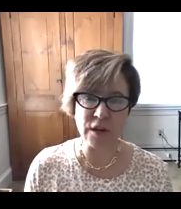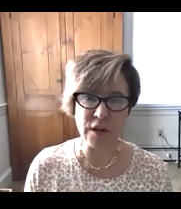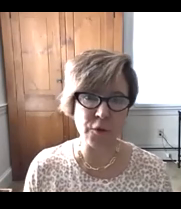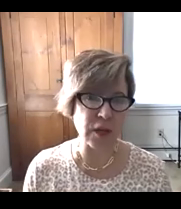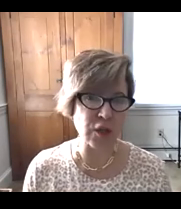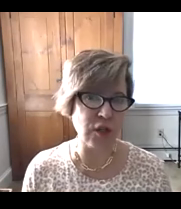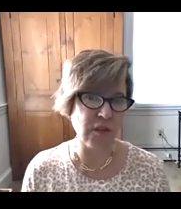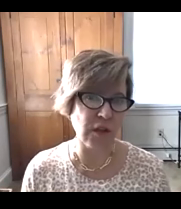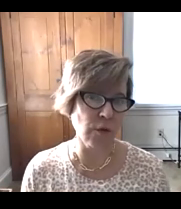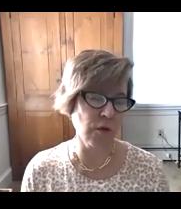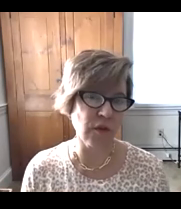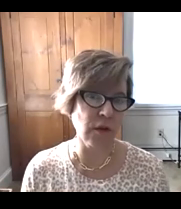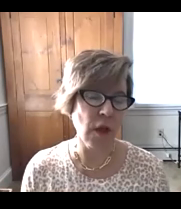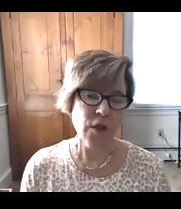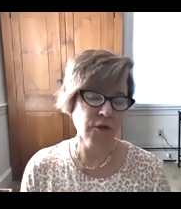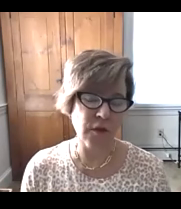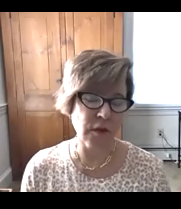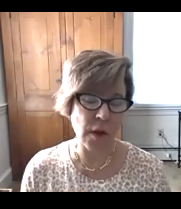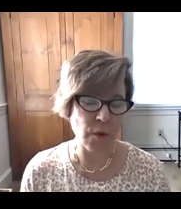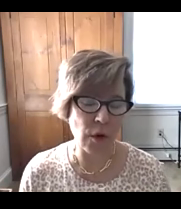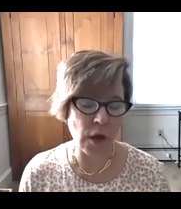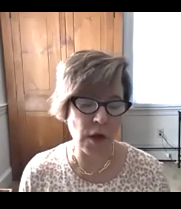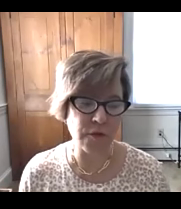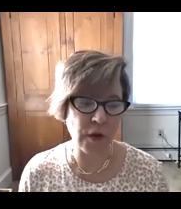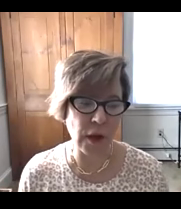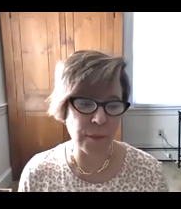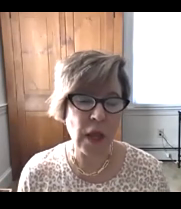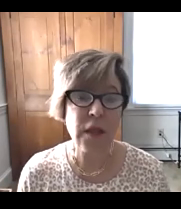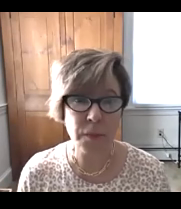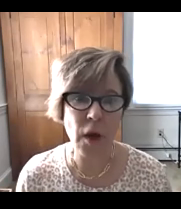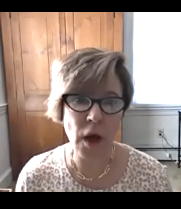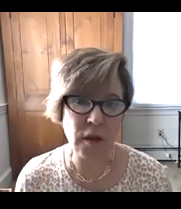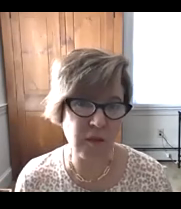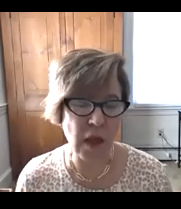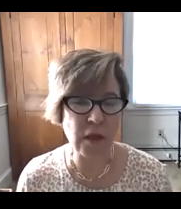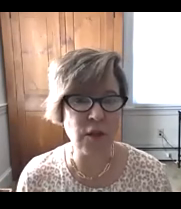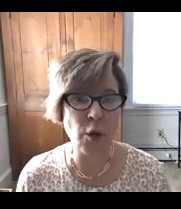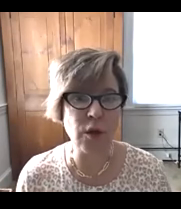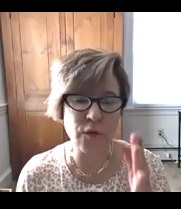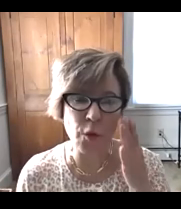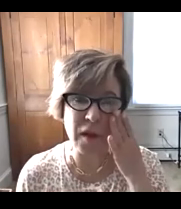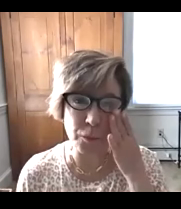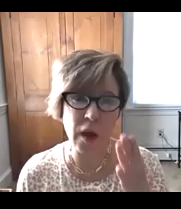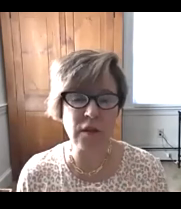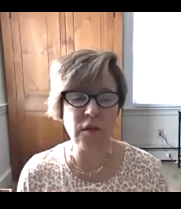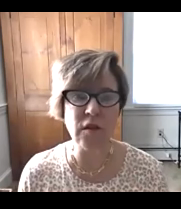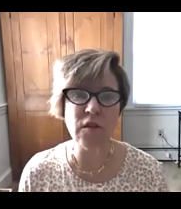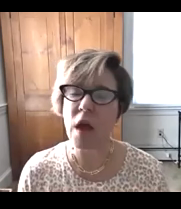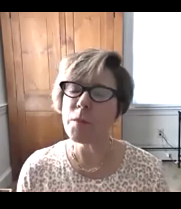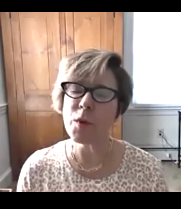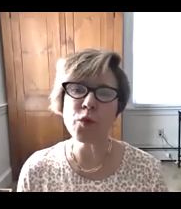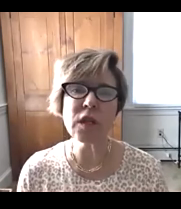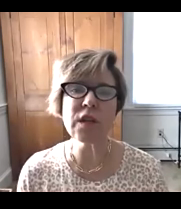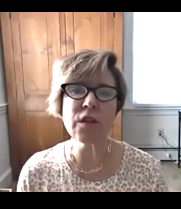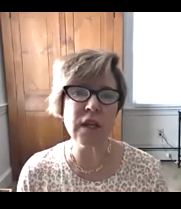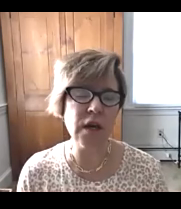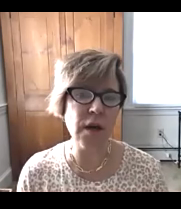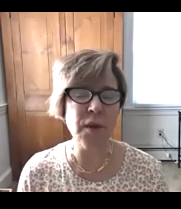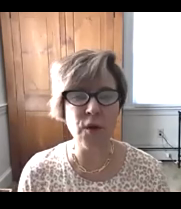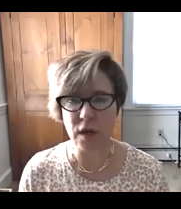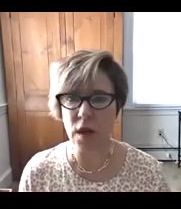Library Information Center. There's a number of LibGuides that, you know, give you best practices. But really,